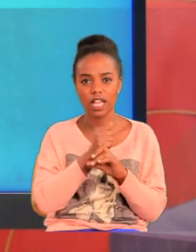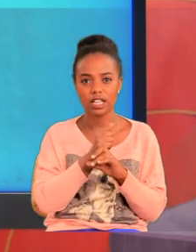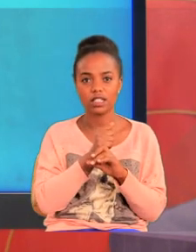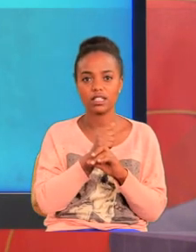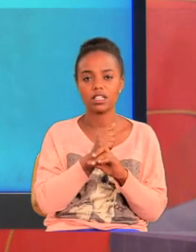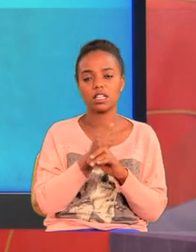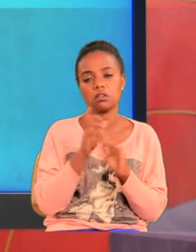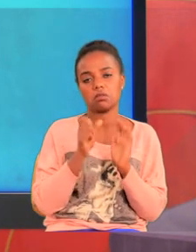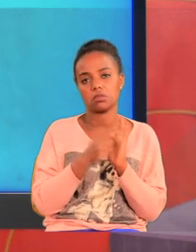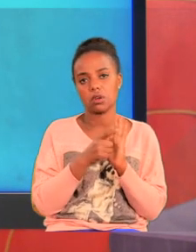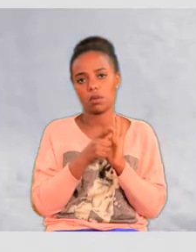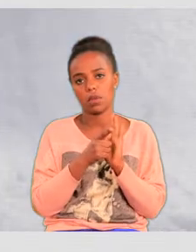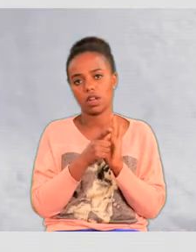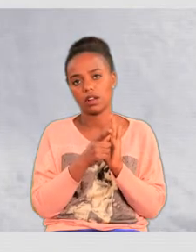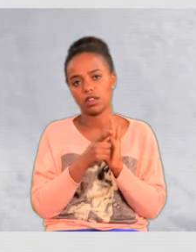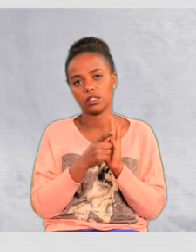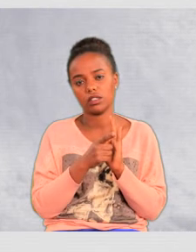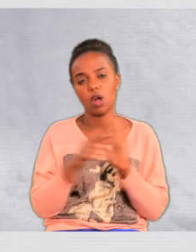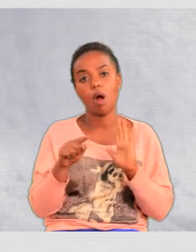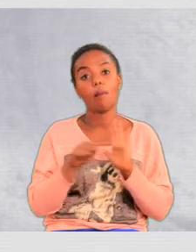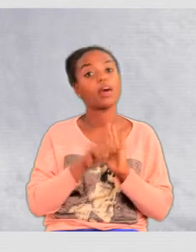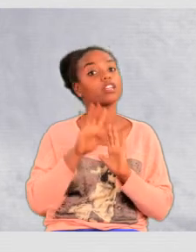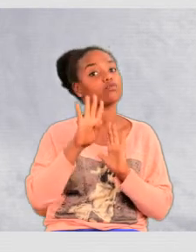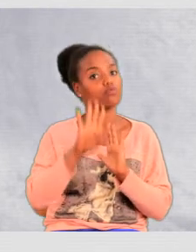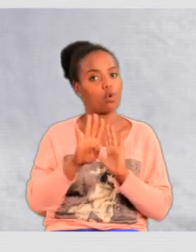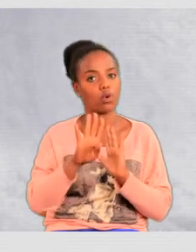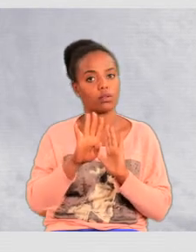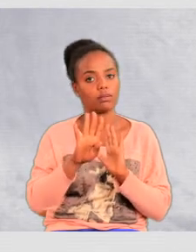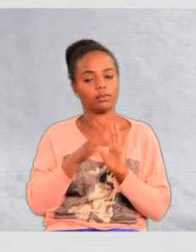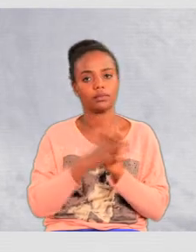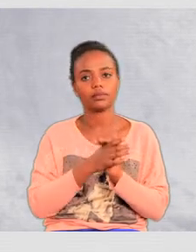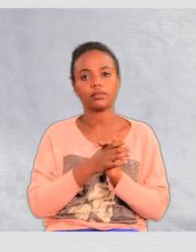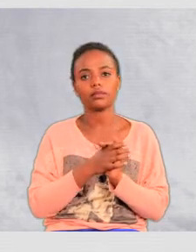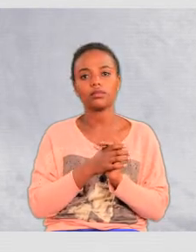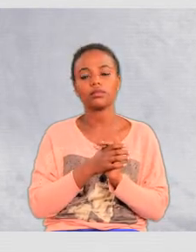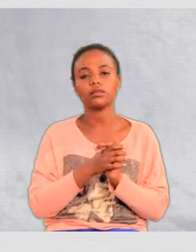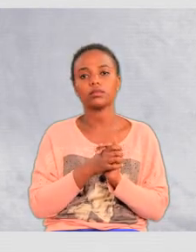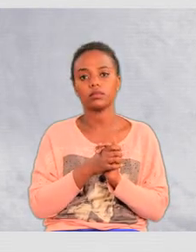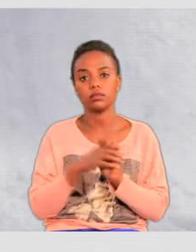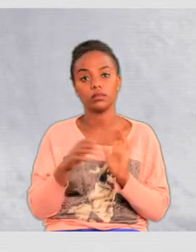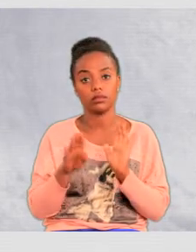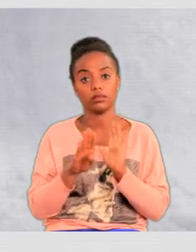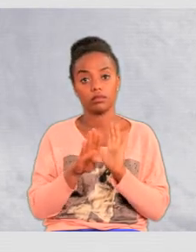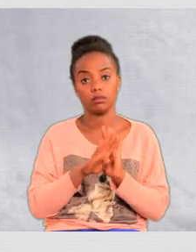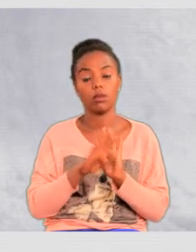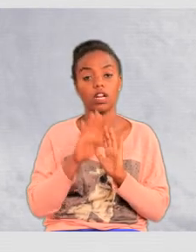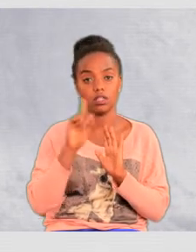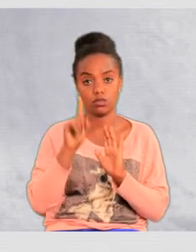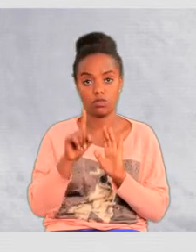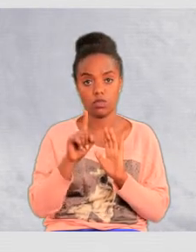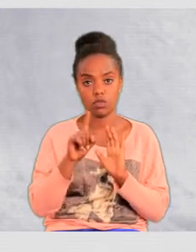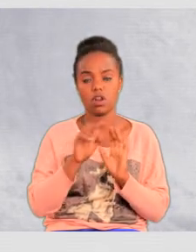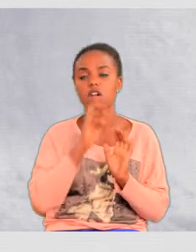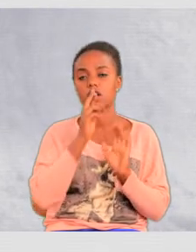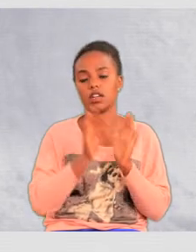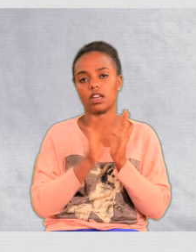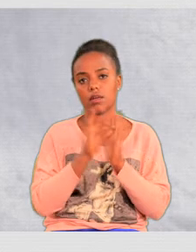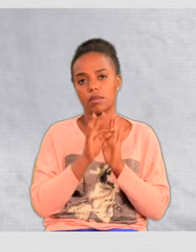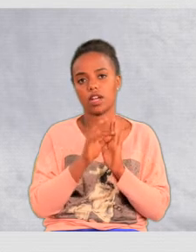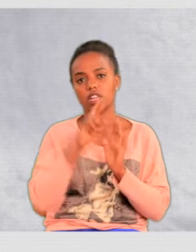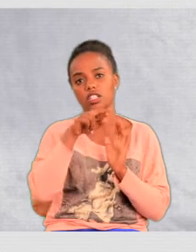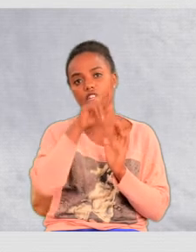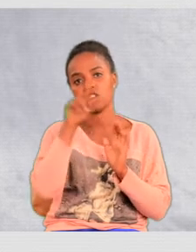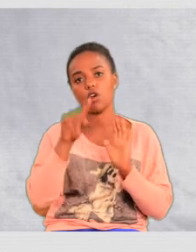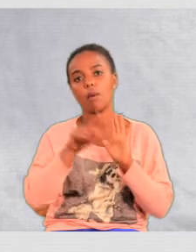for example, minus 4, minus 4 is this instead of real number. The square root of